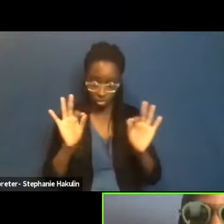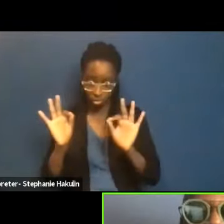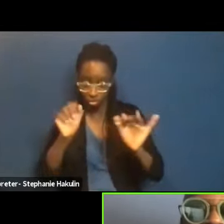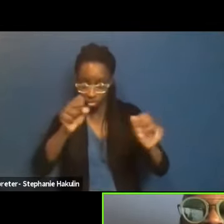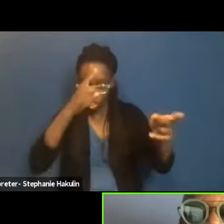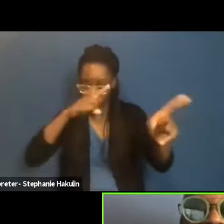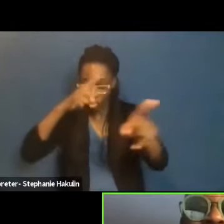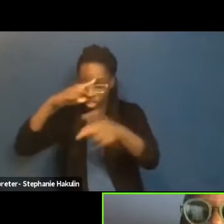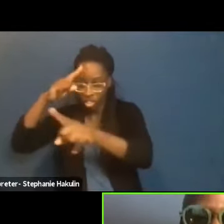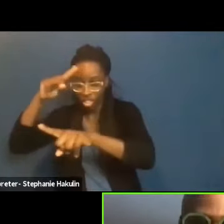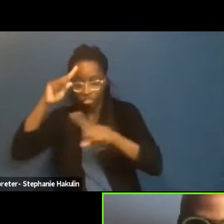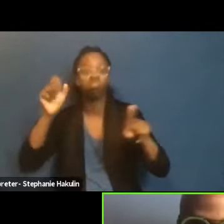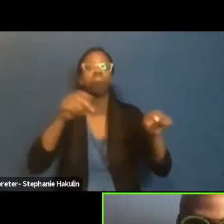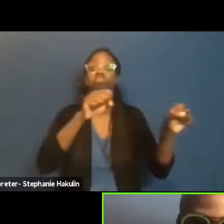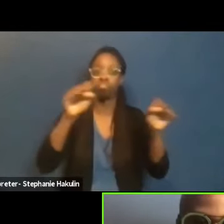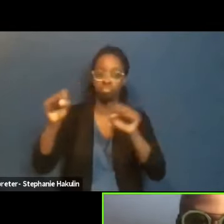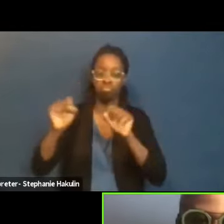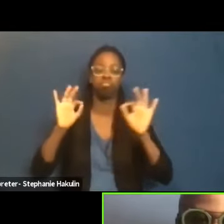Sweet.